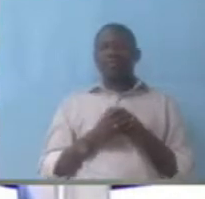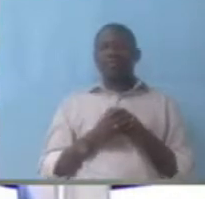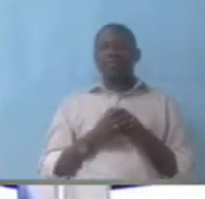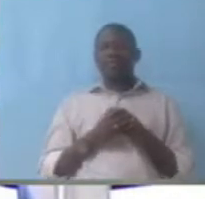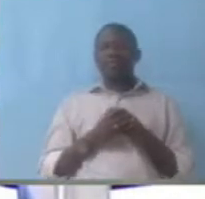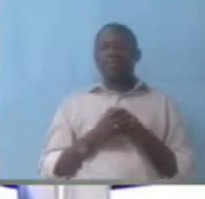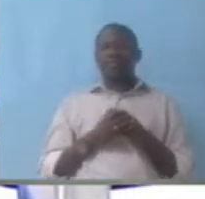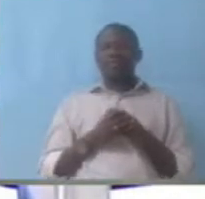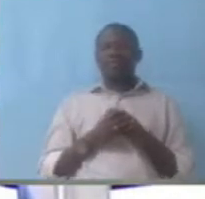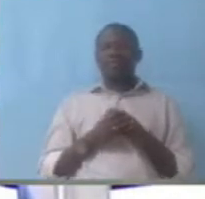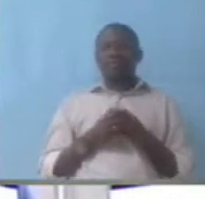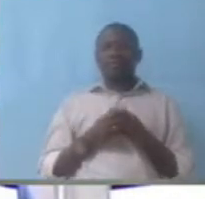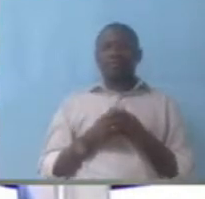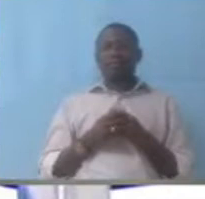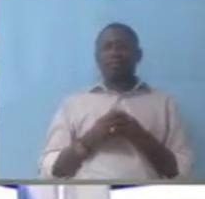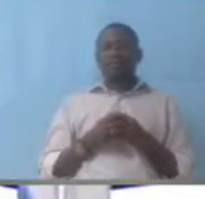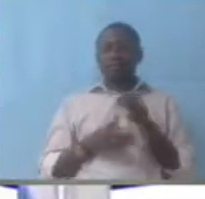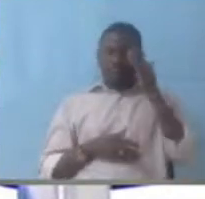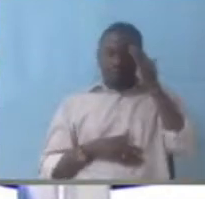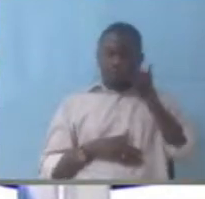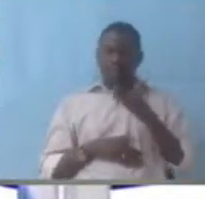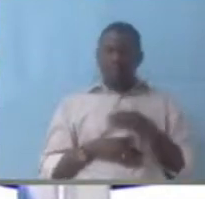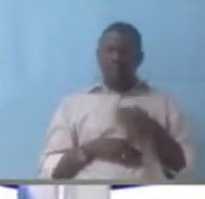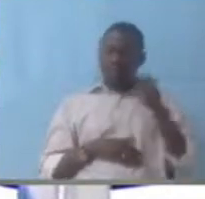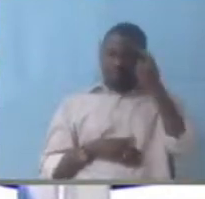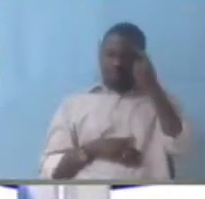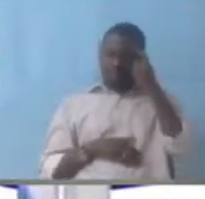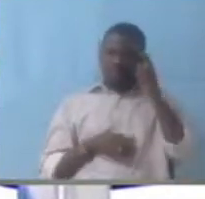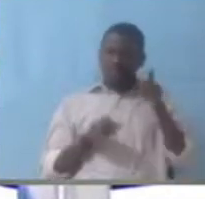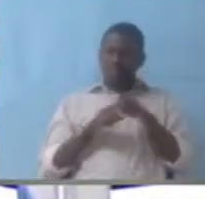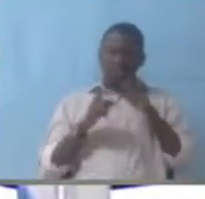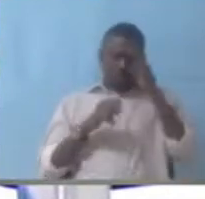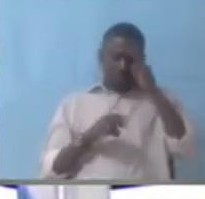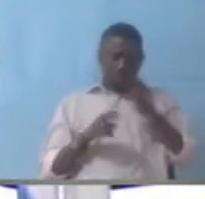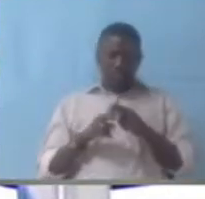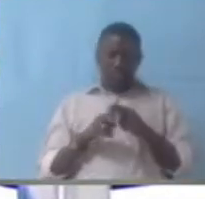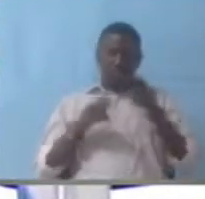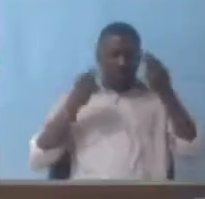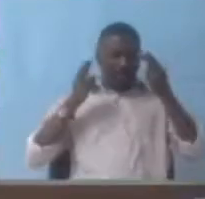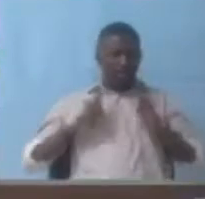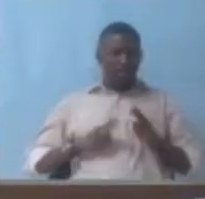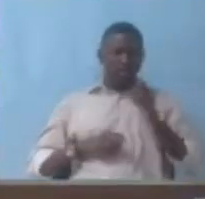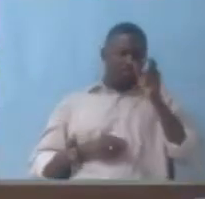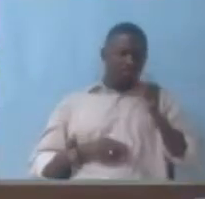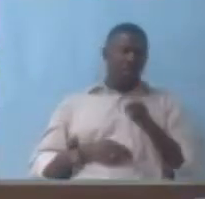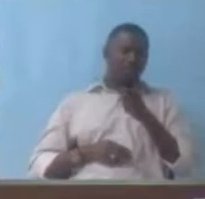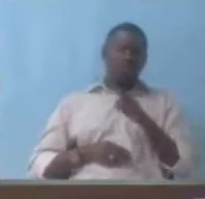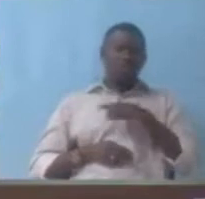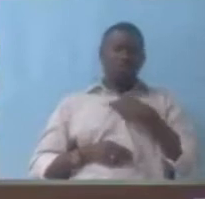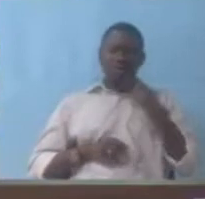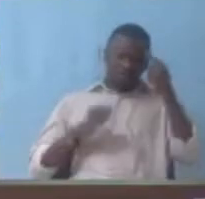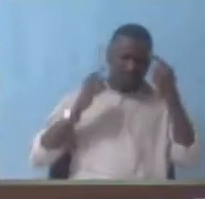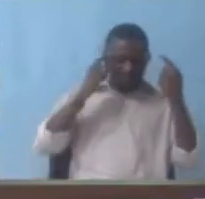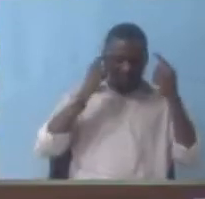Thank you. I think with respect, Council, we are confusing